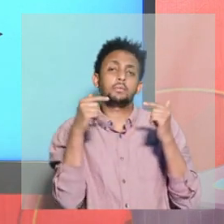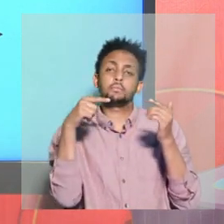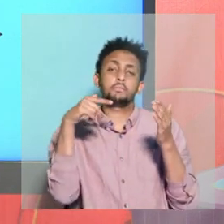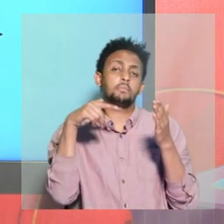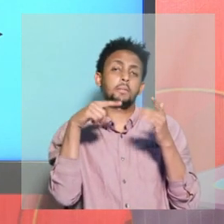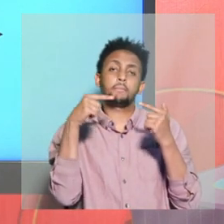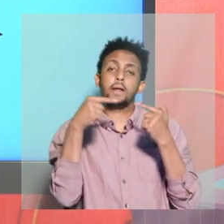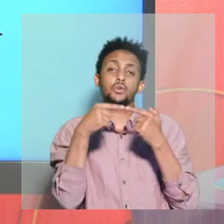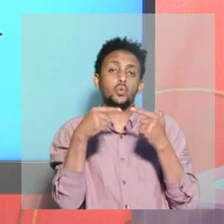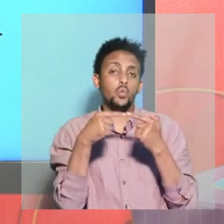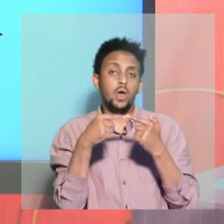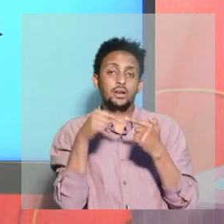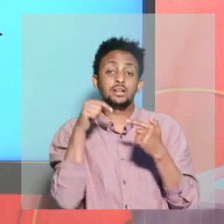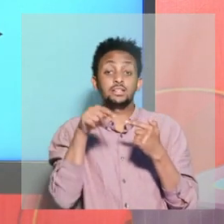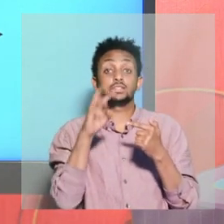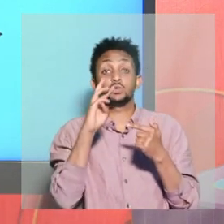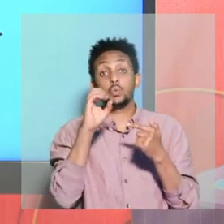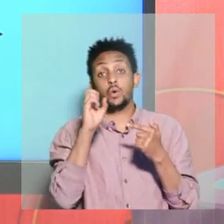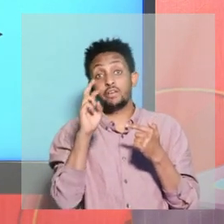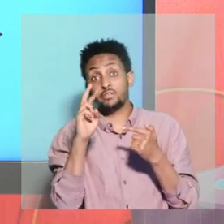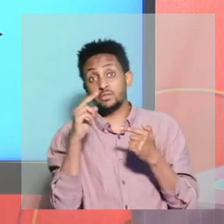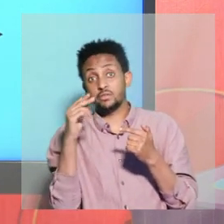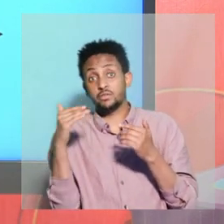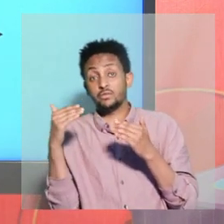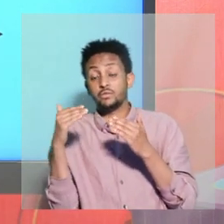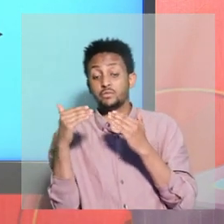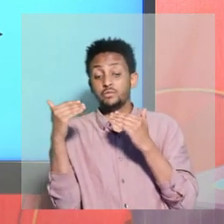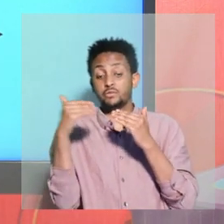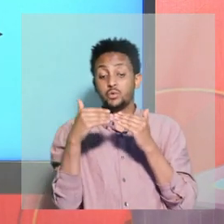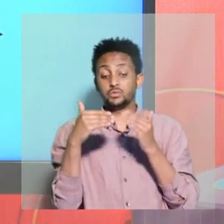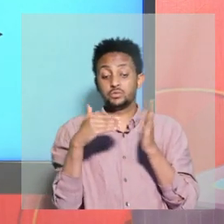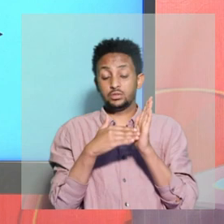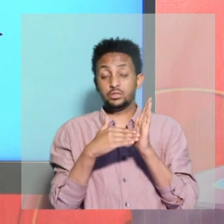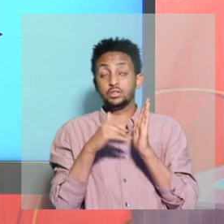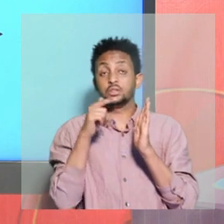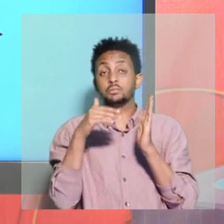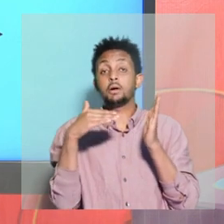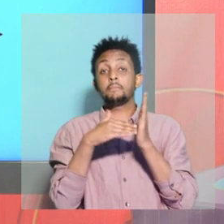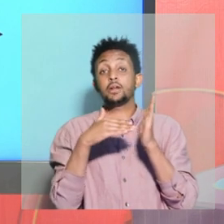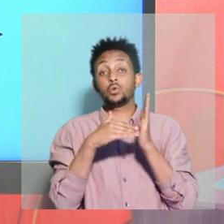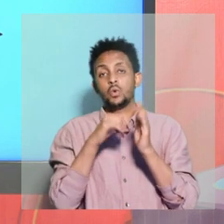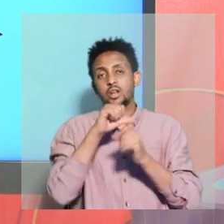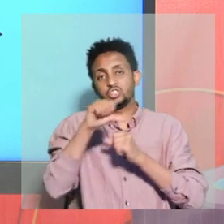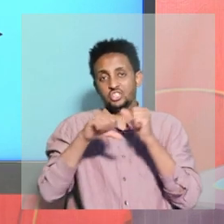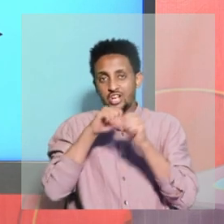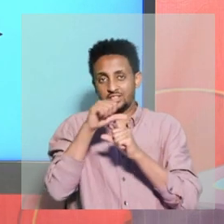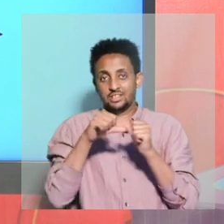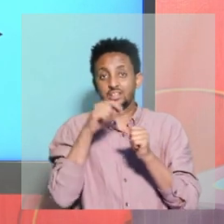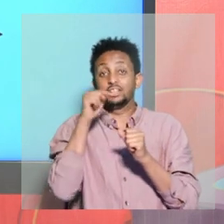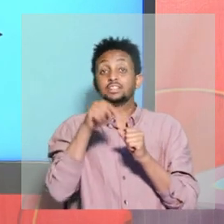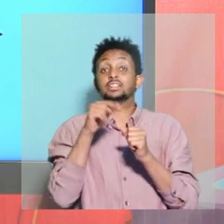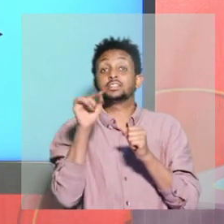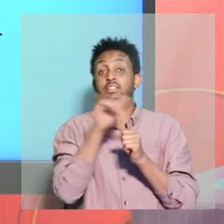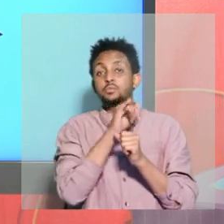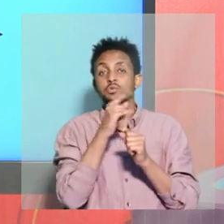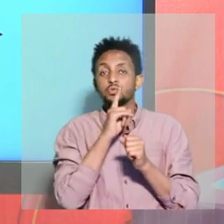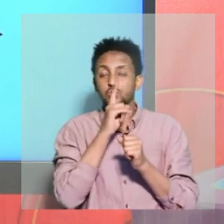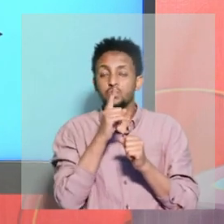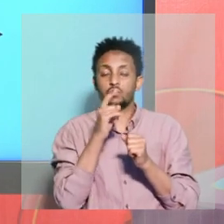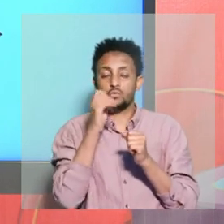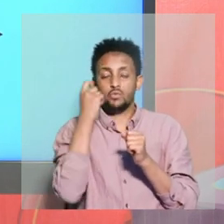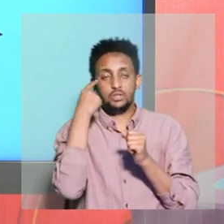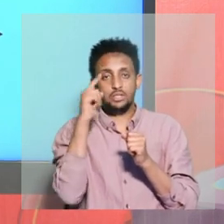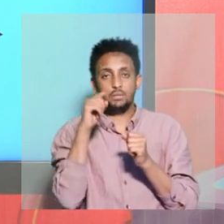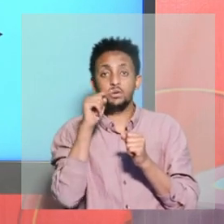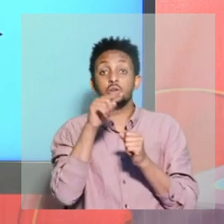So that this is the wavefront and radiogram are perpendicular to each other. The same is true. For example, here you'd